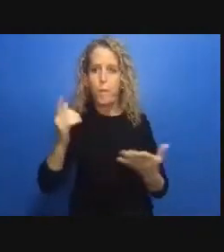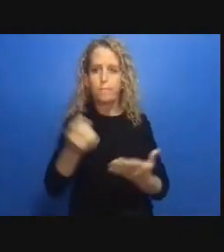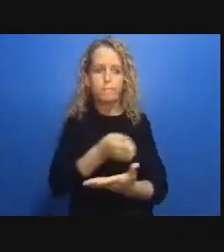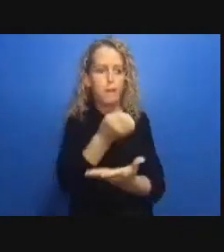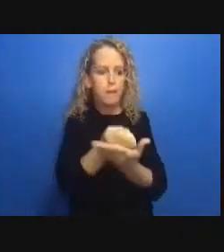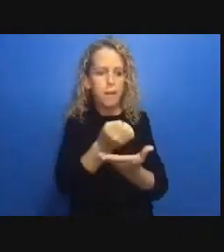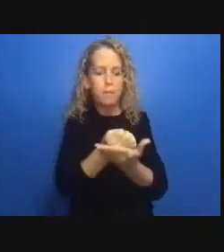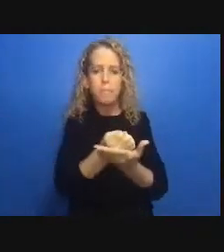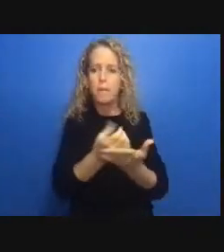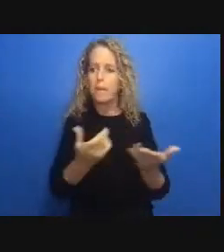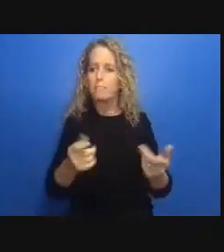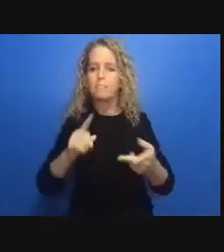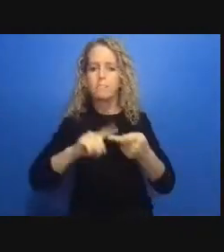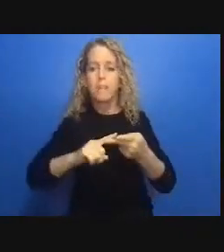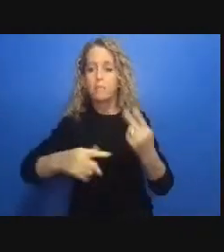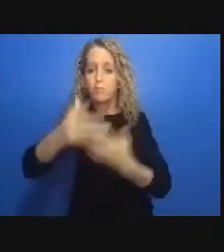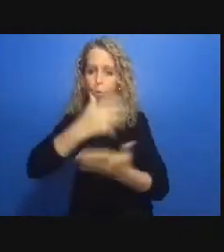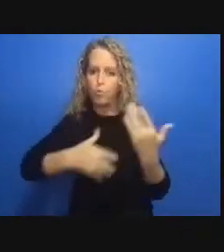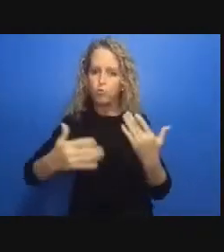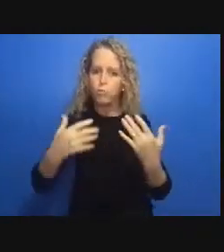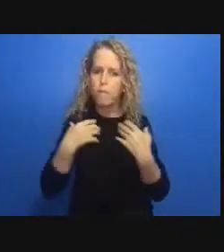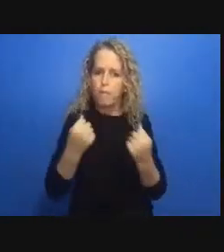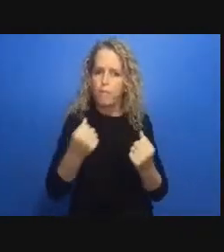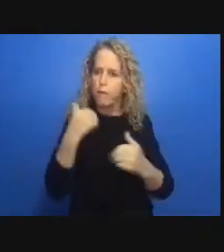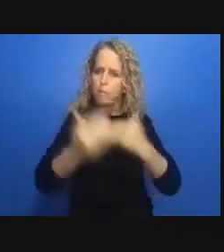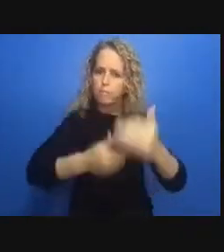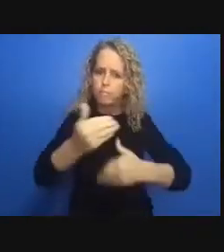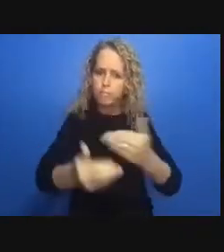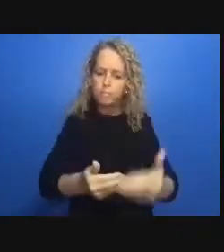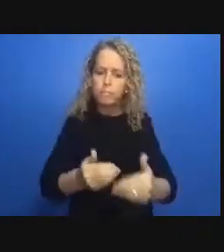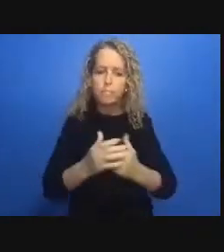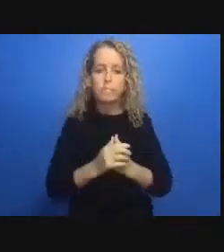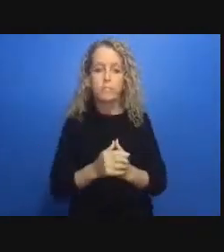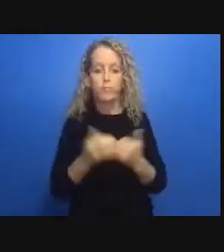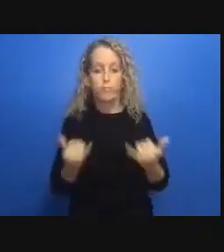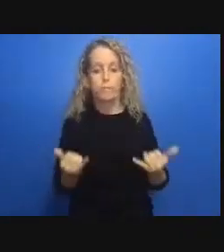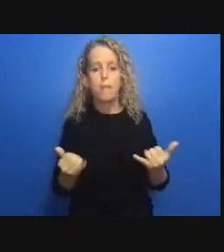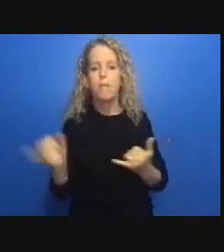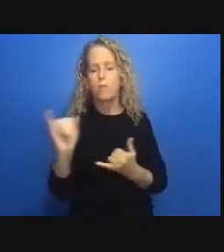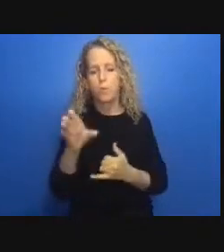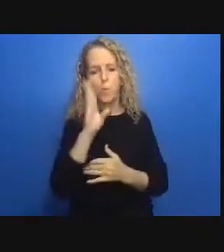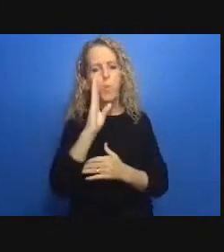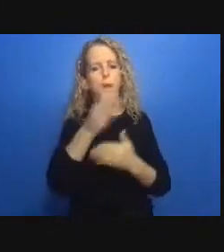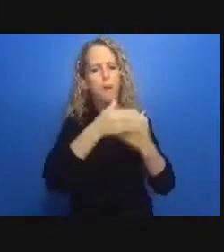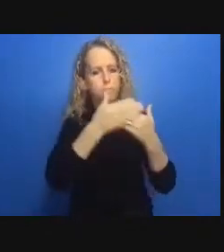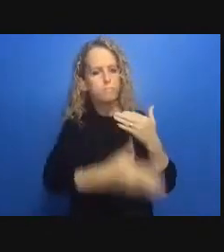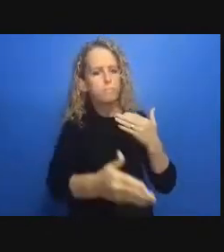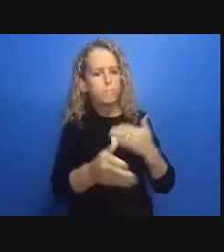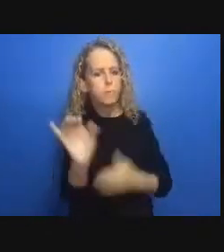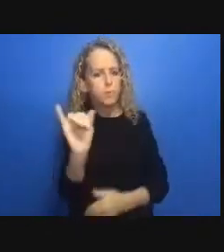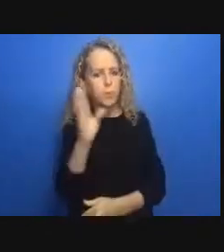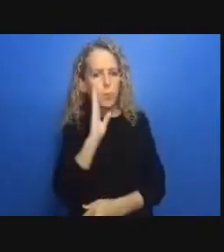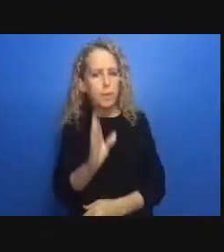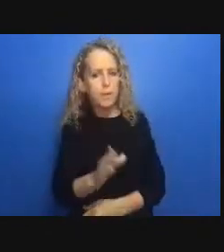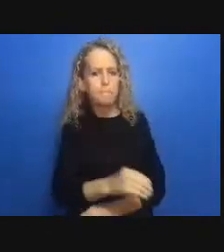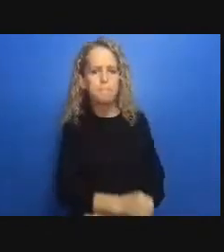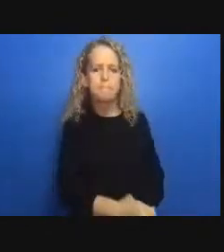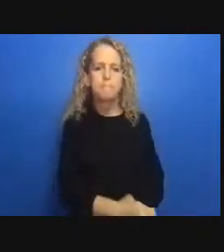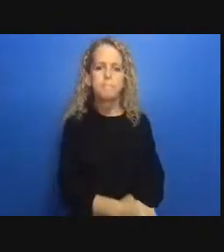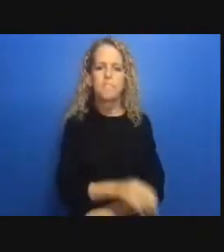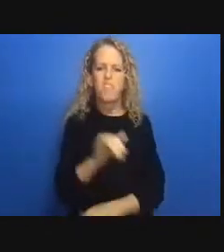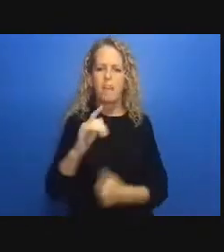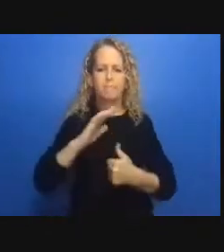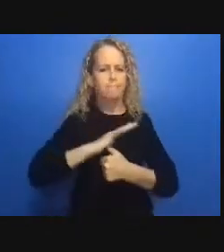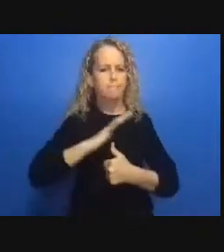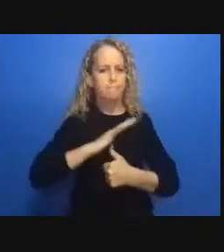well-being in Nova Scotia today, and most importantly in the future. So that was one of our major themes. The